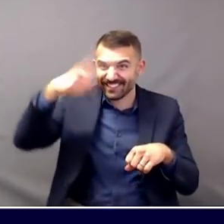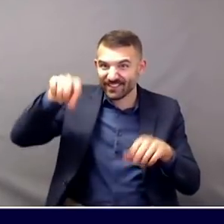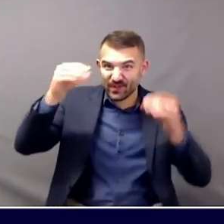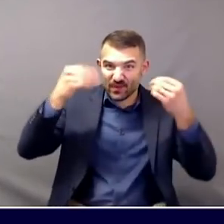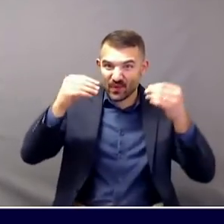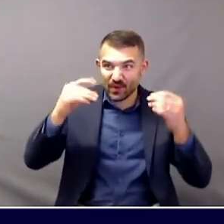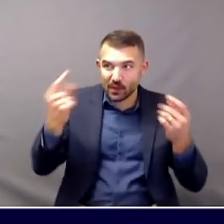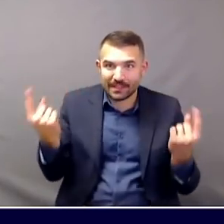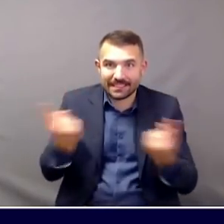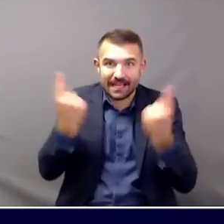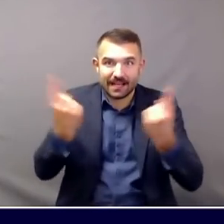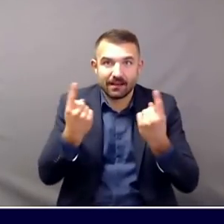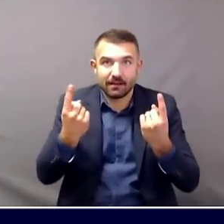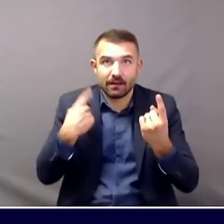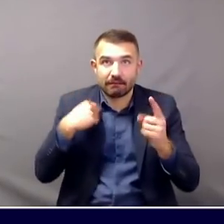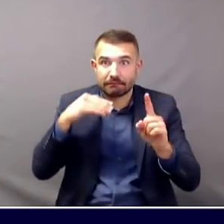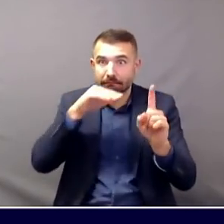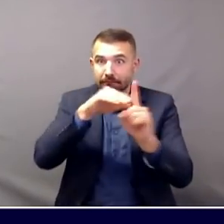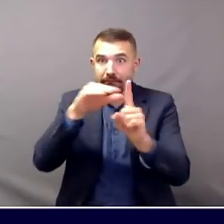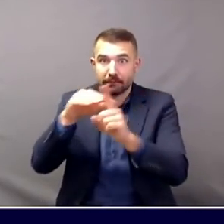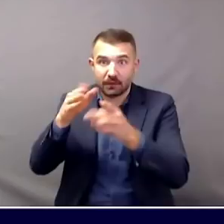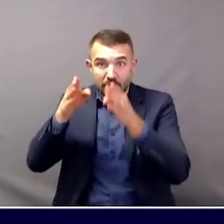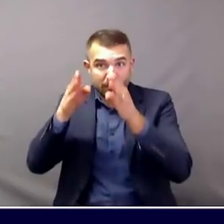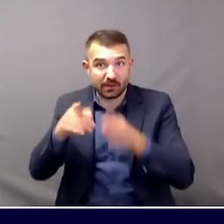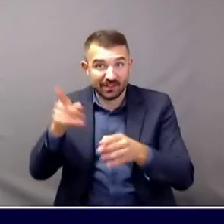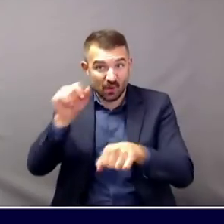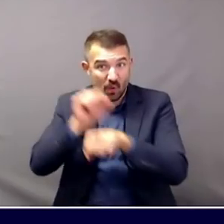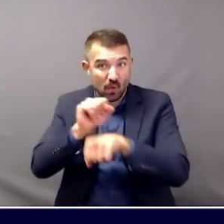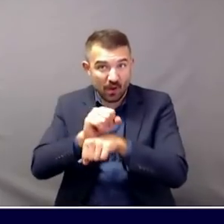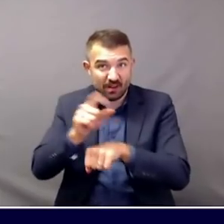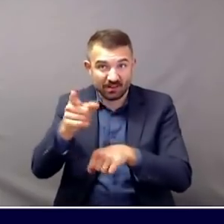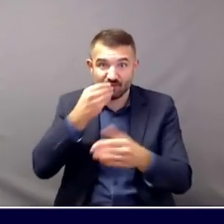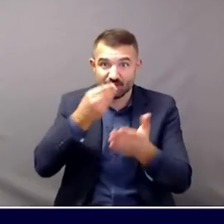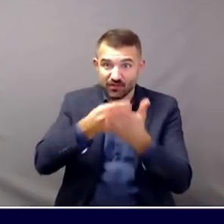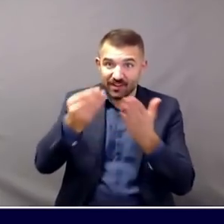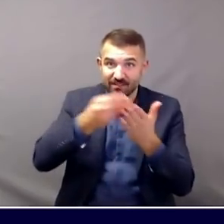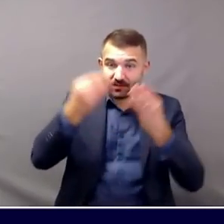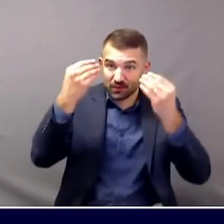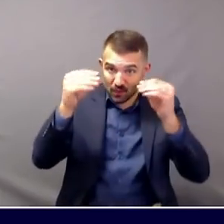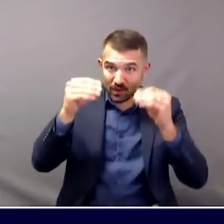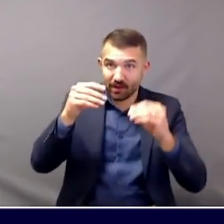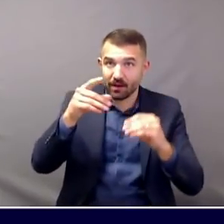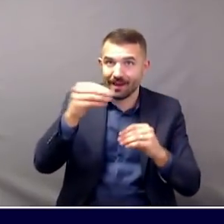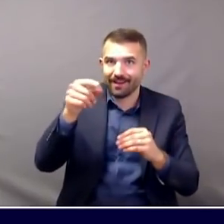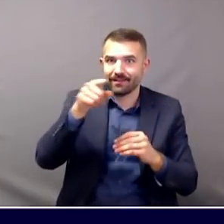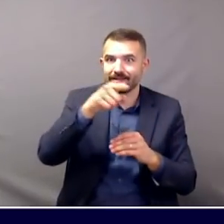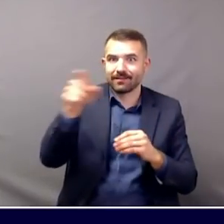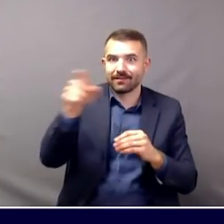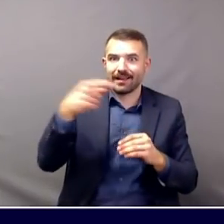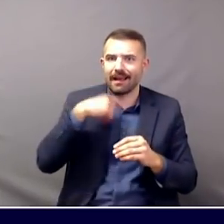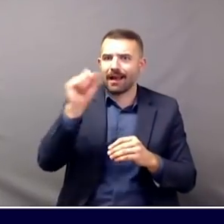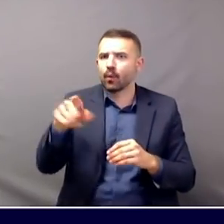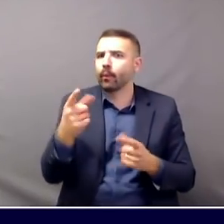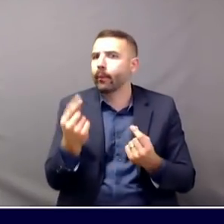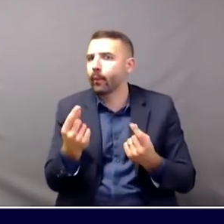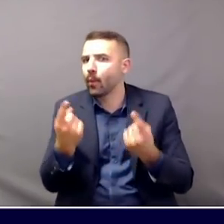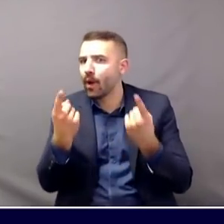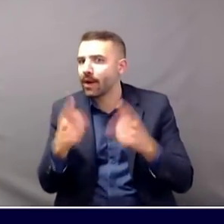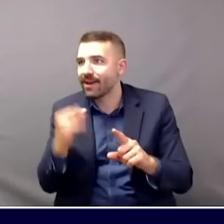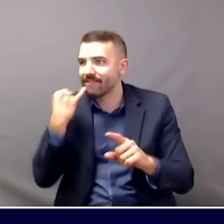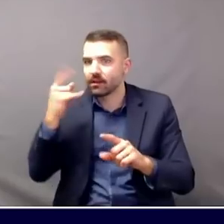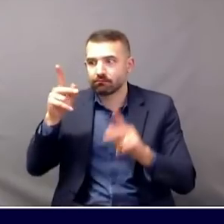and let the person go on their way. So what can the state do about this group or this